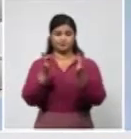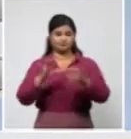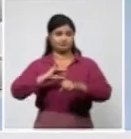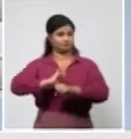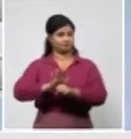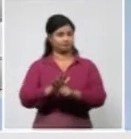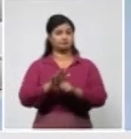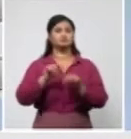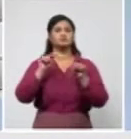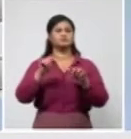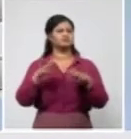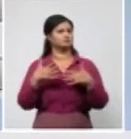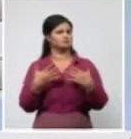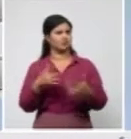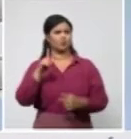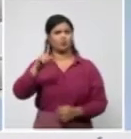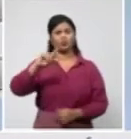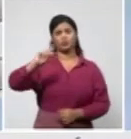2,532, or